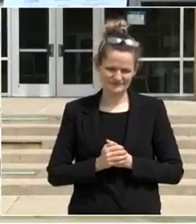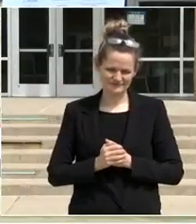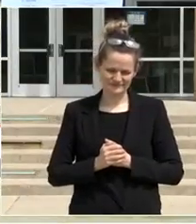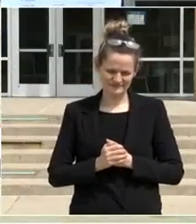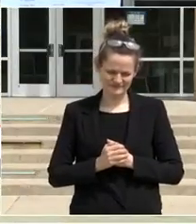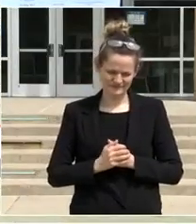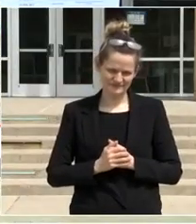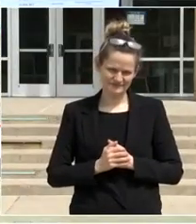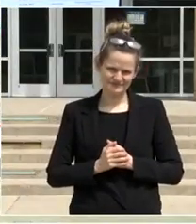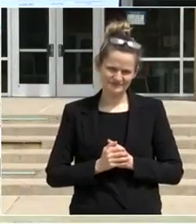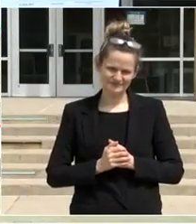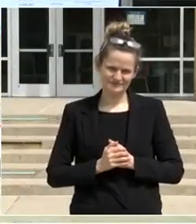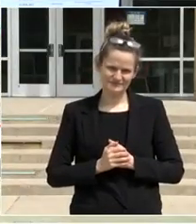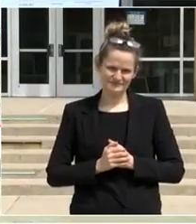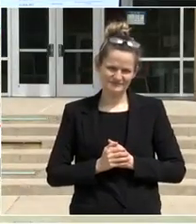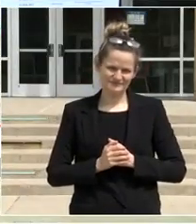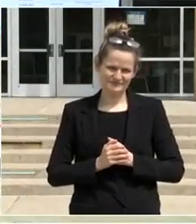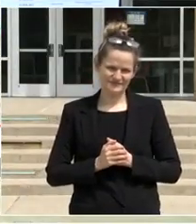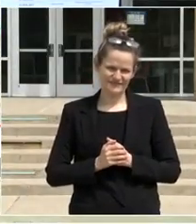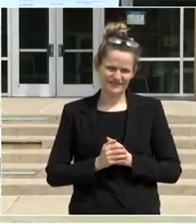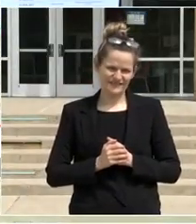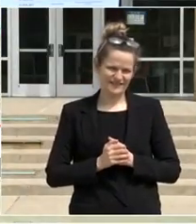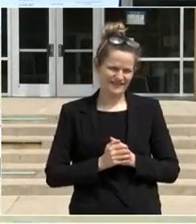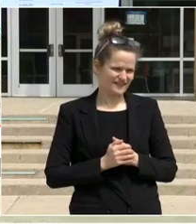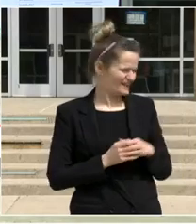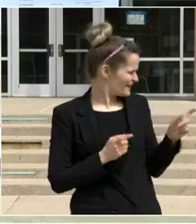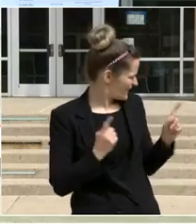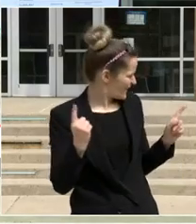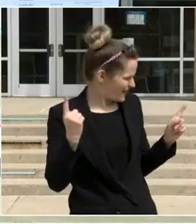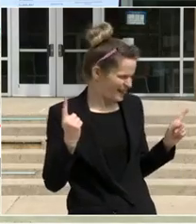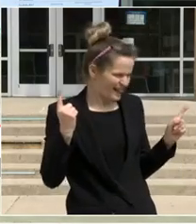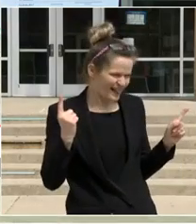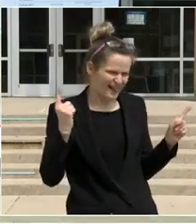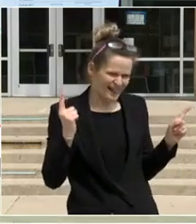Oh, you walk gingerly, brother. I heard you walk gingerly.